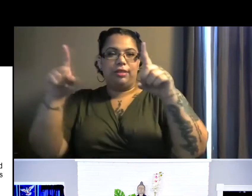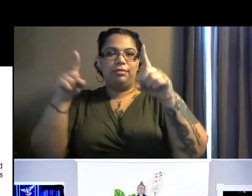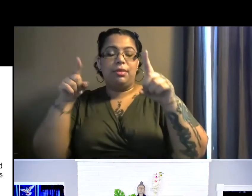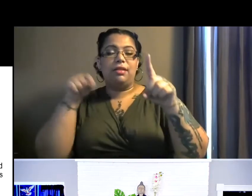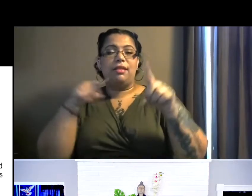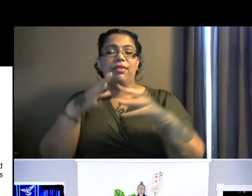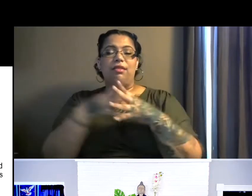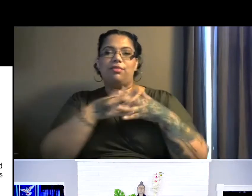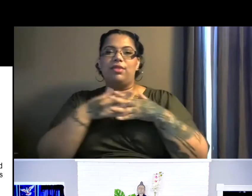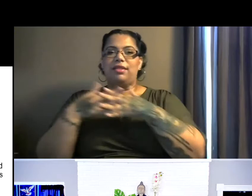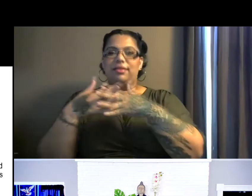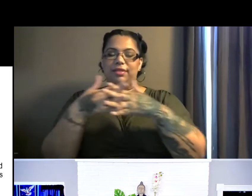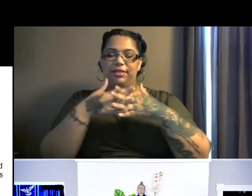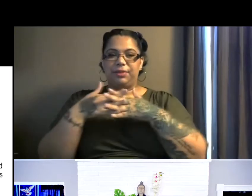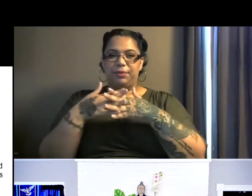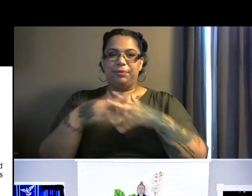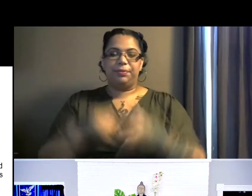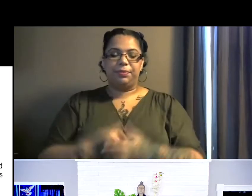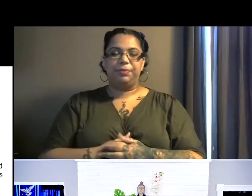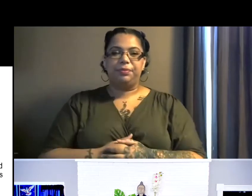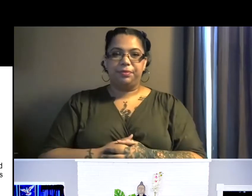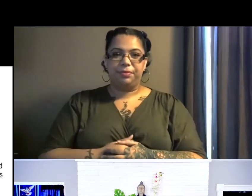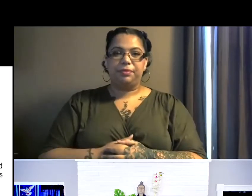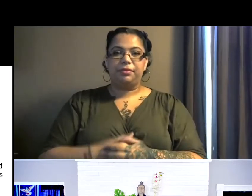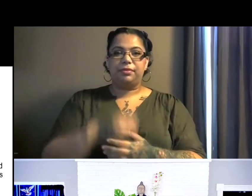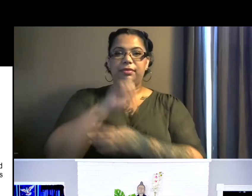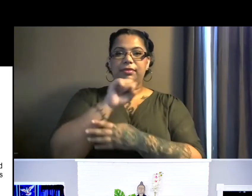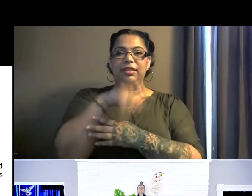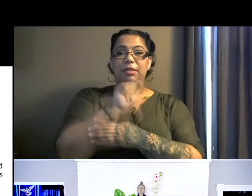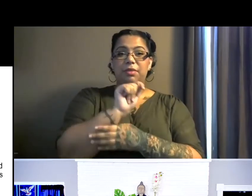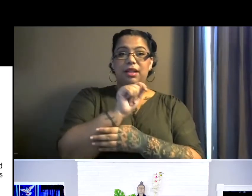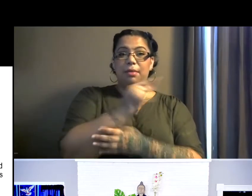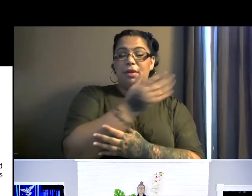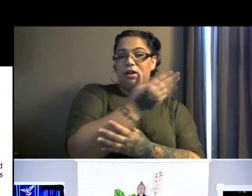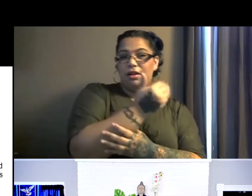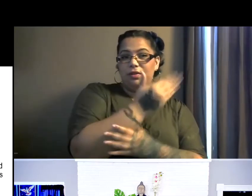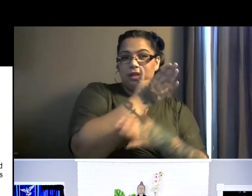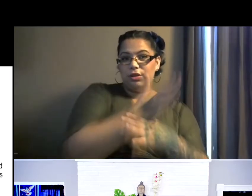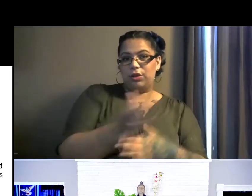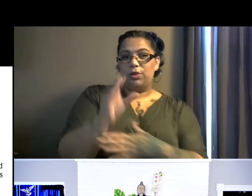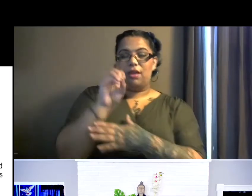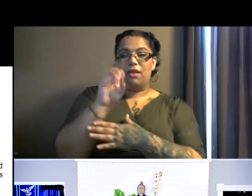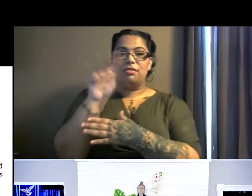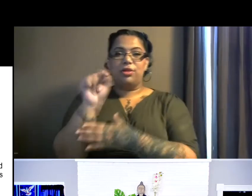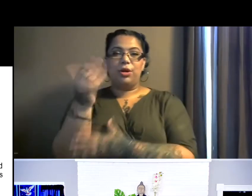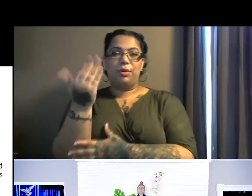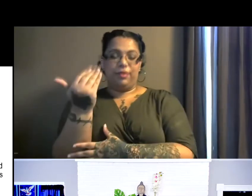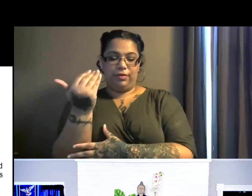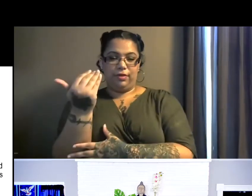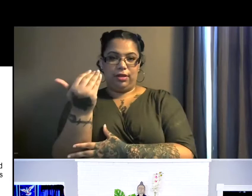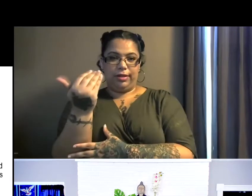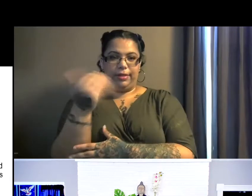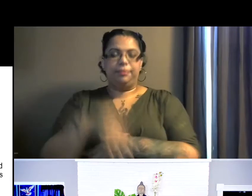United States, September 15th to October 15th.